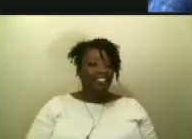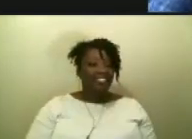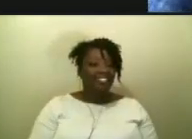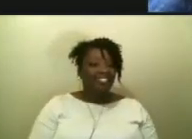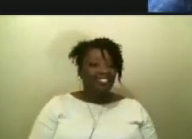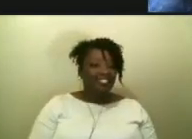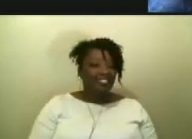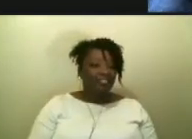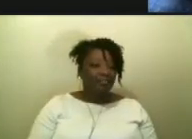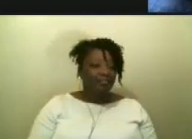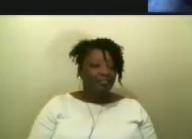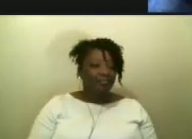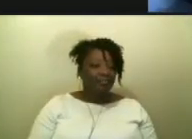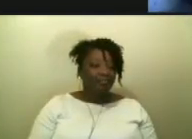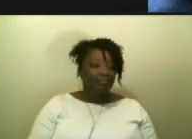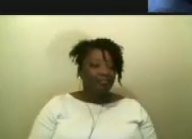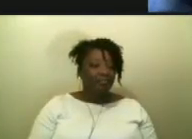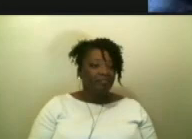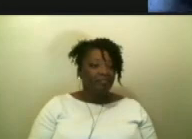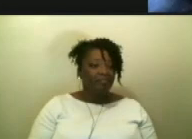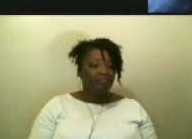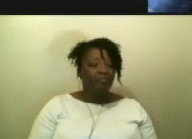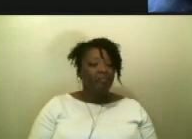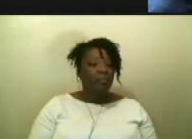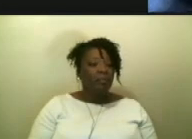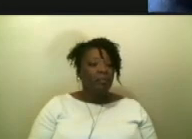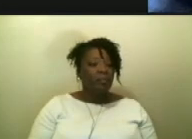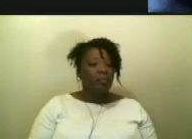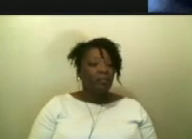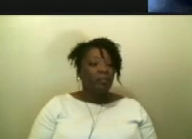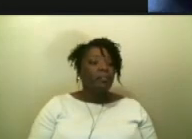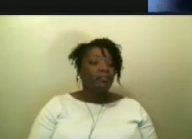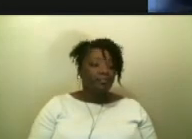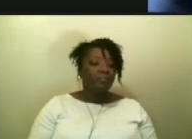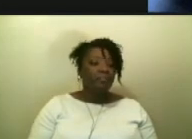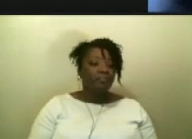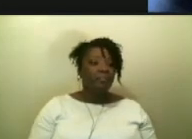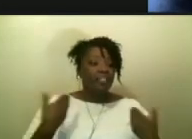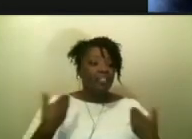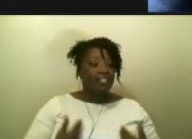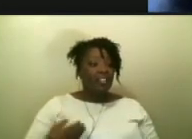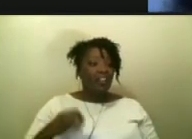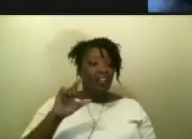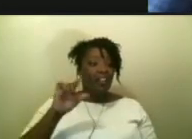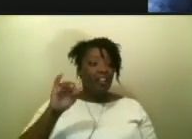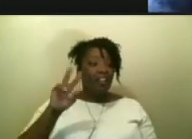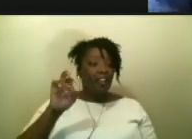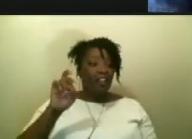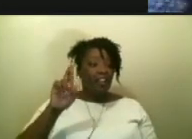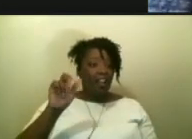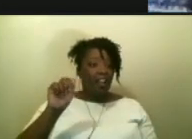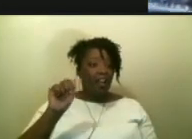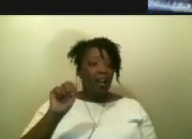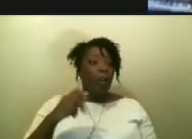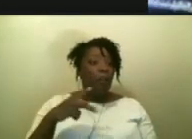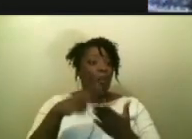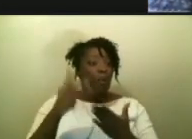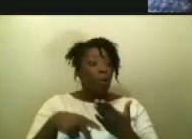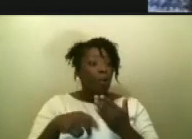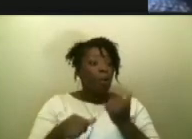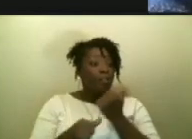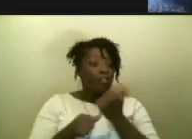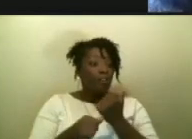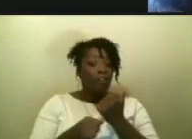I am, like you said, Elvira Hernandez. I'm the program associate for the ACLU of